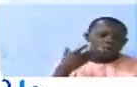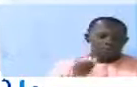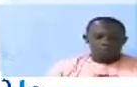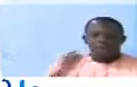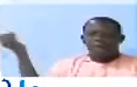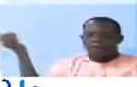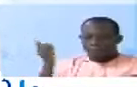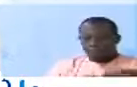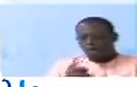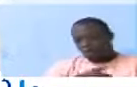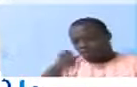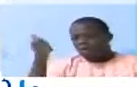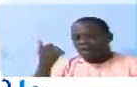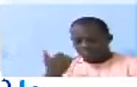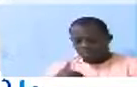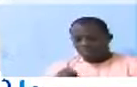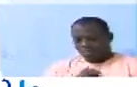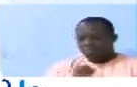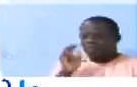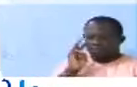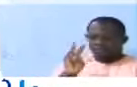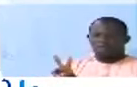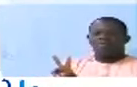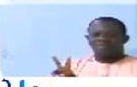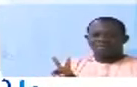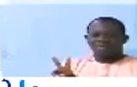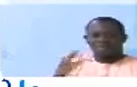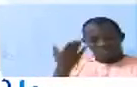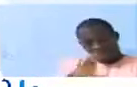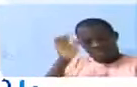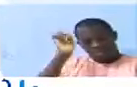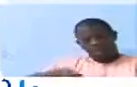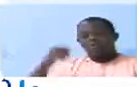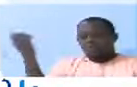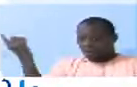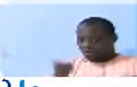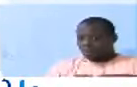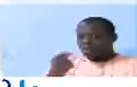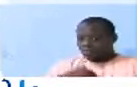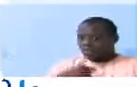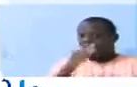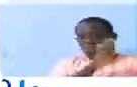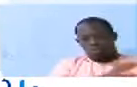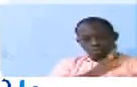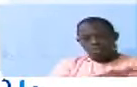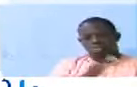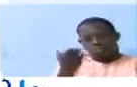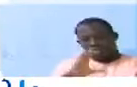people, I saw that. He could have beaten me too.